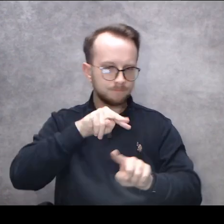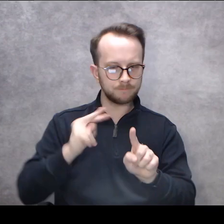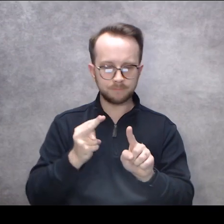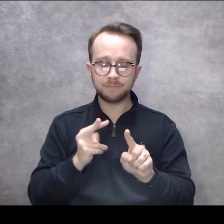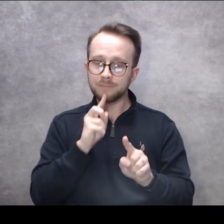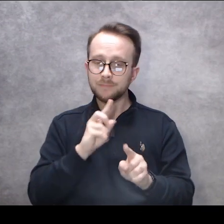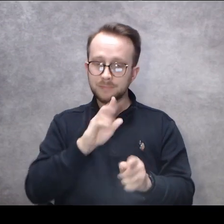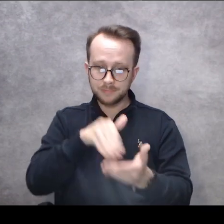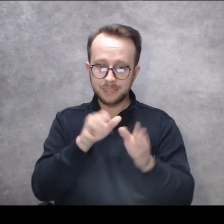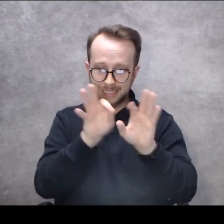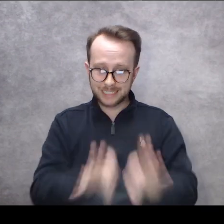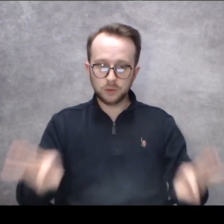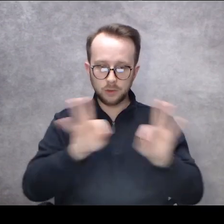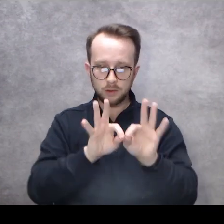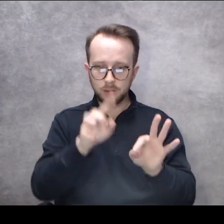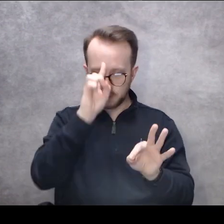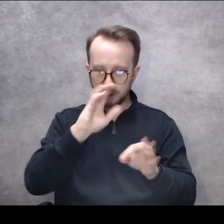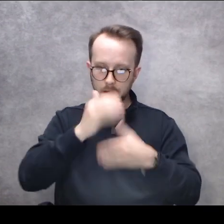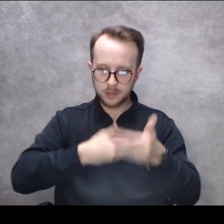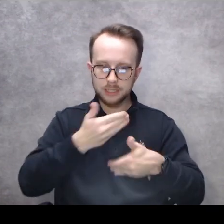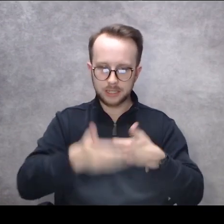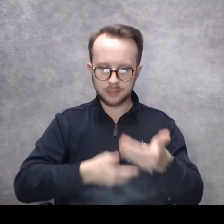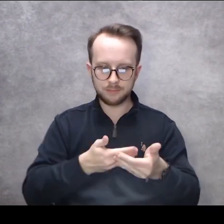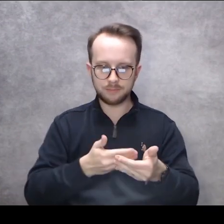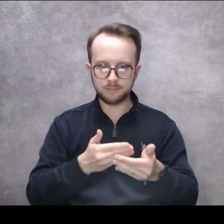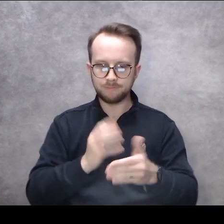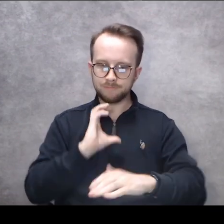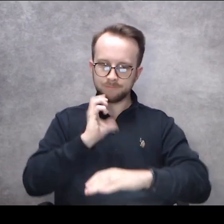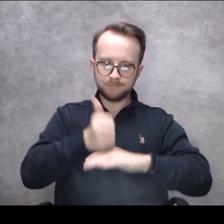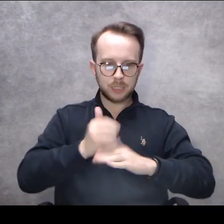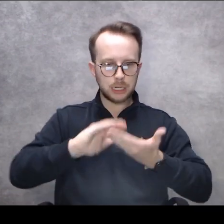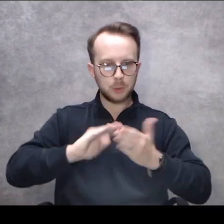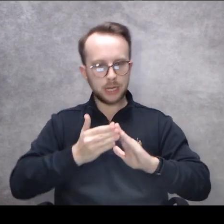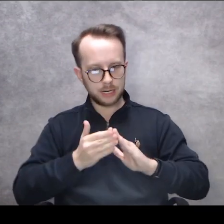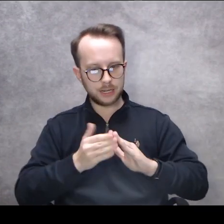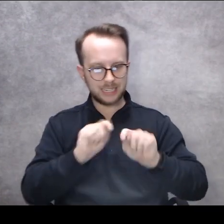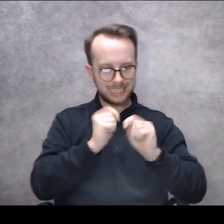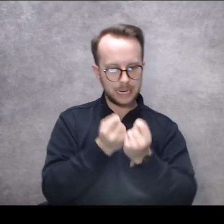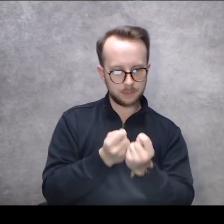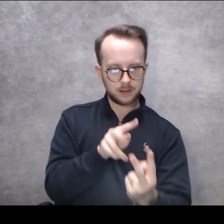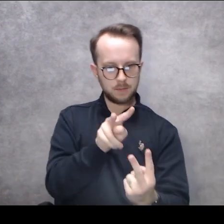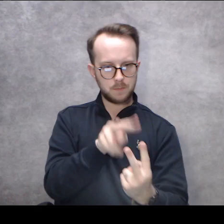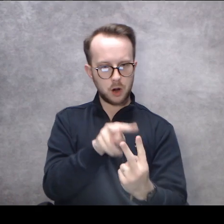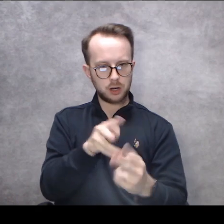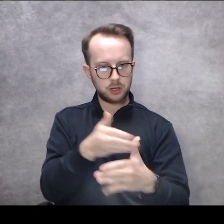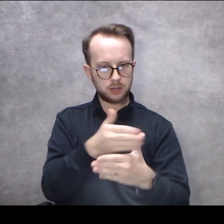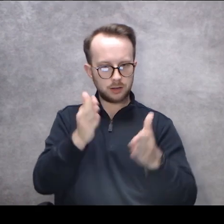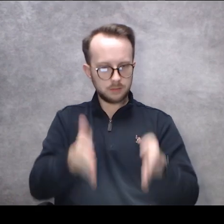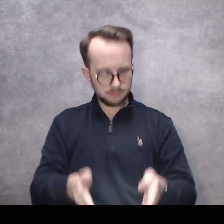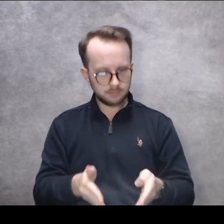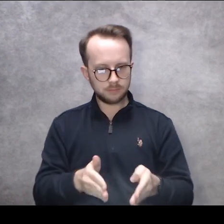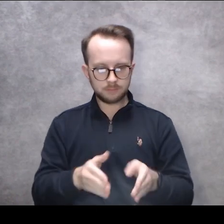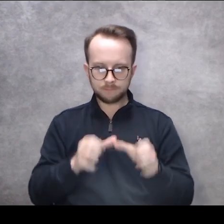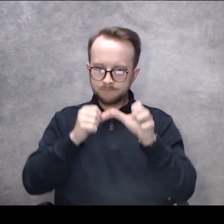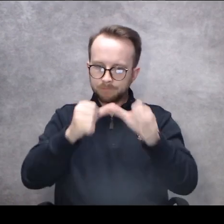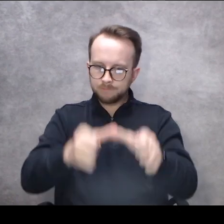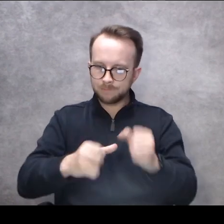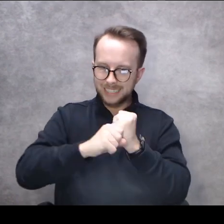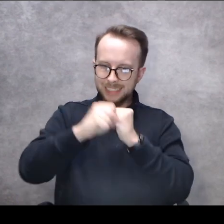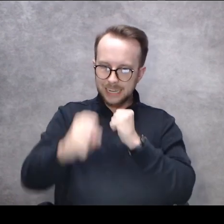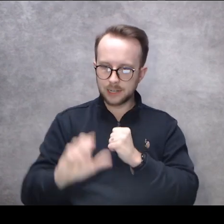to the learning process. Creating communities, teams, and partnerships that can push and extend each other's thinking